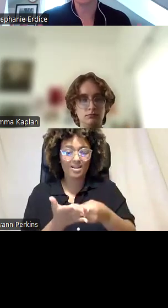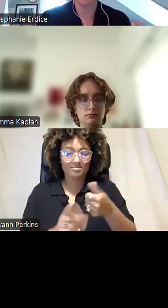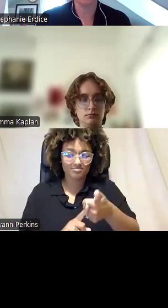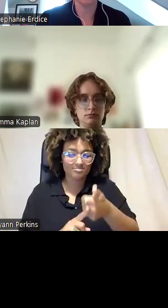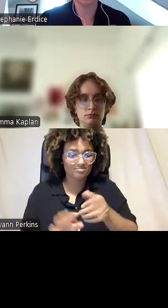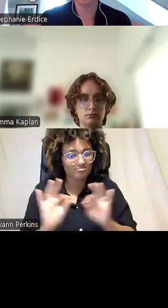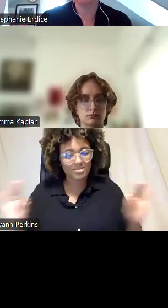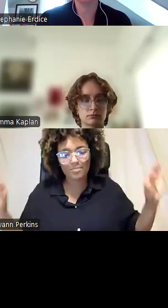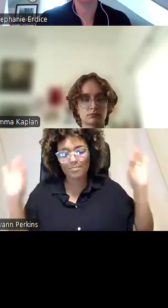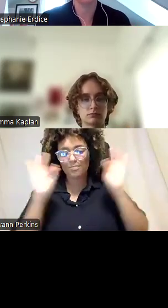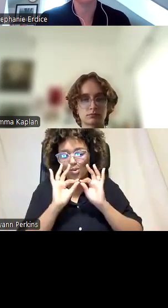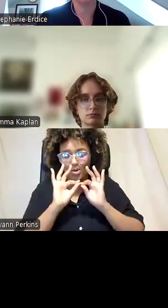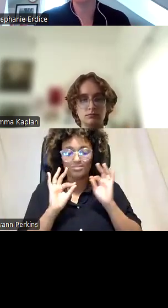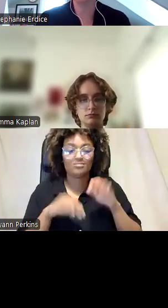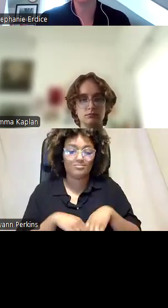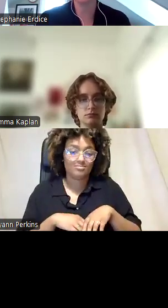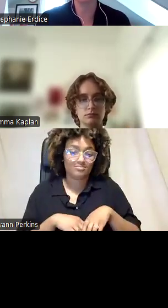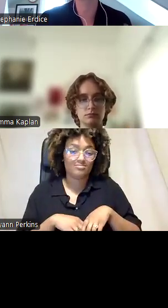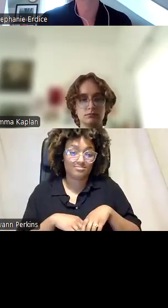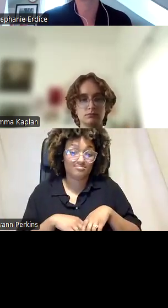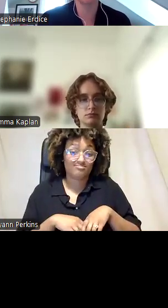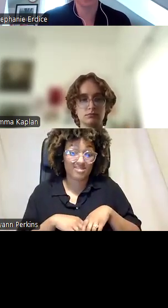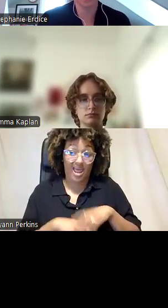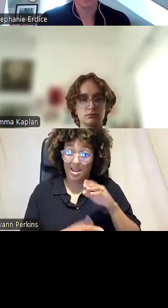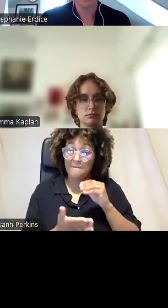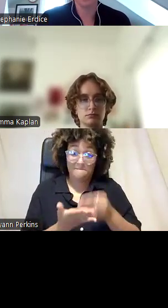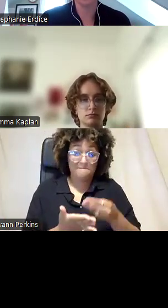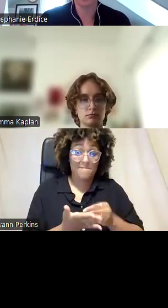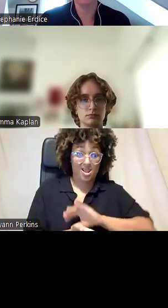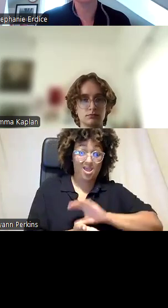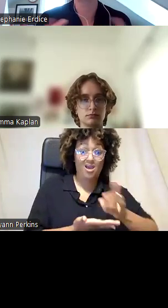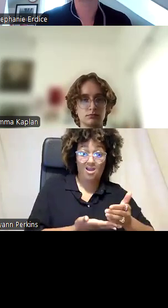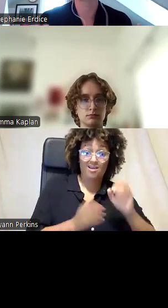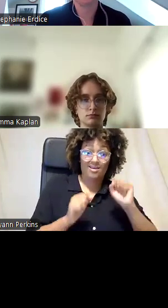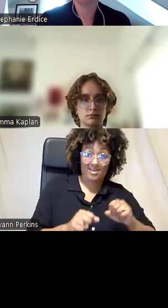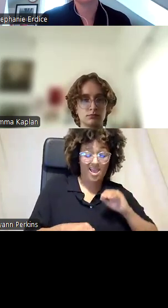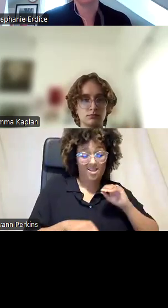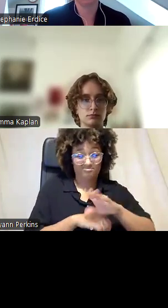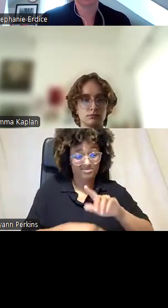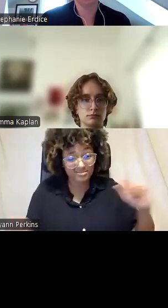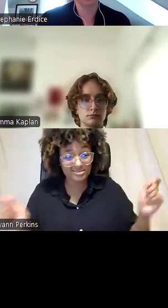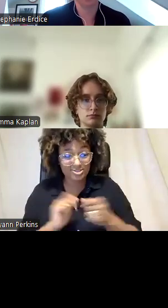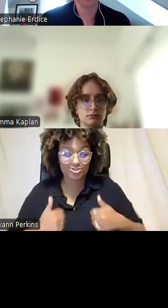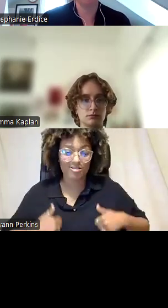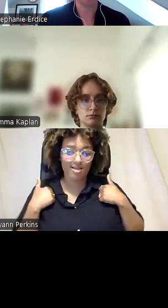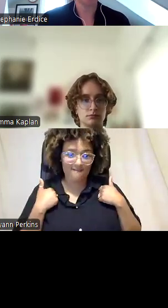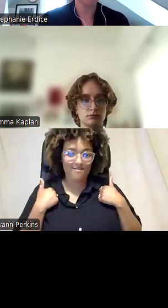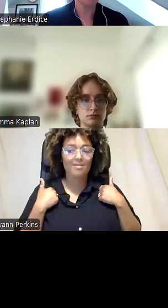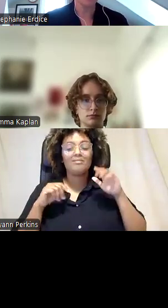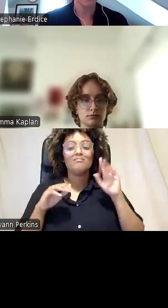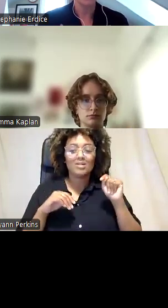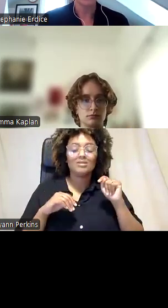and certain amounts of money can be life-changing. And this is the money that survivors don't have because they were sexually